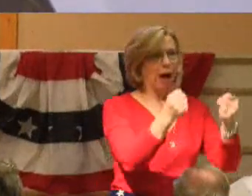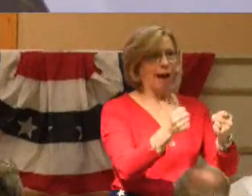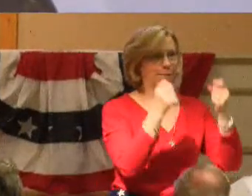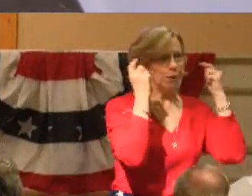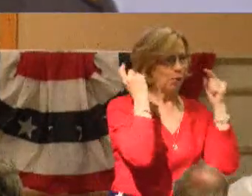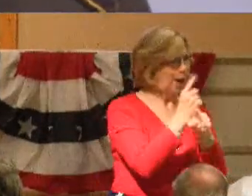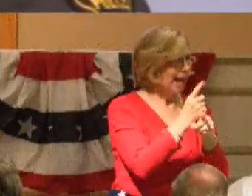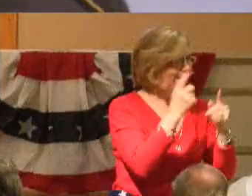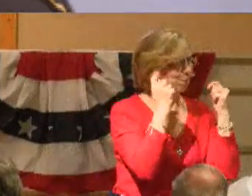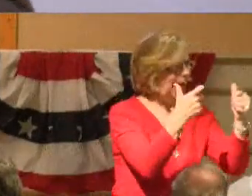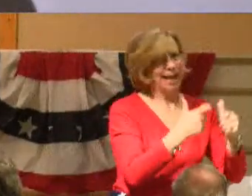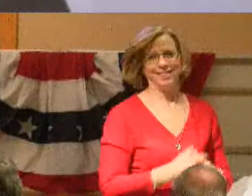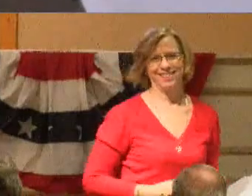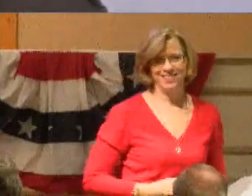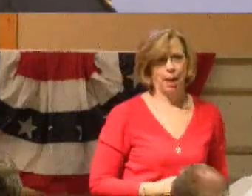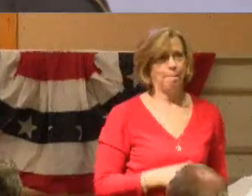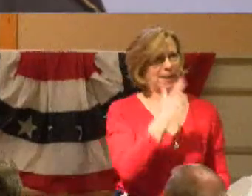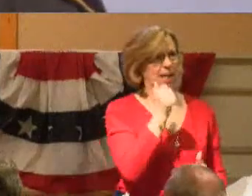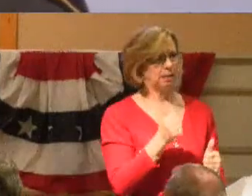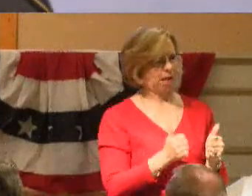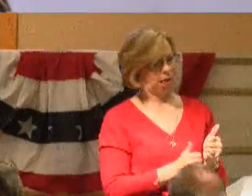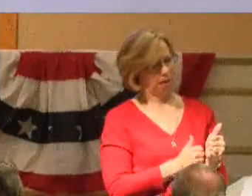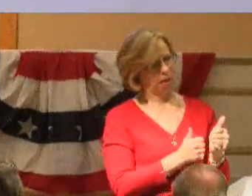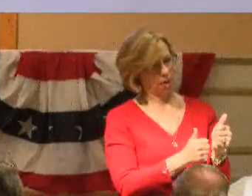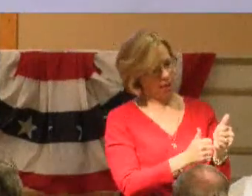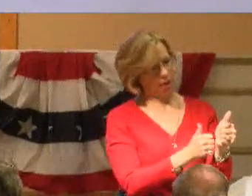Because they get behind you all the time.